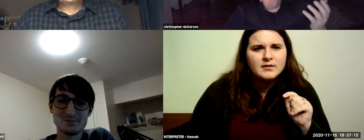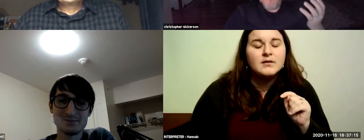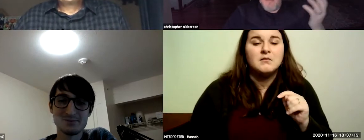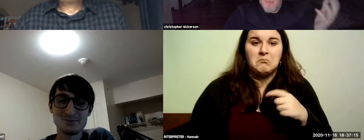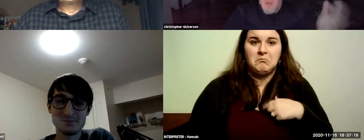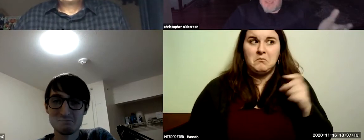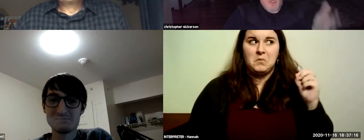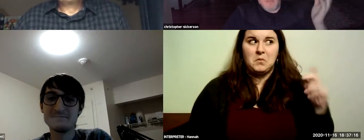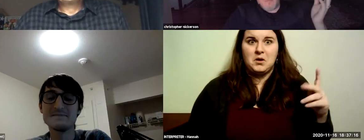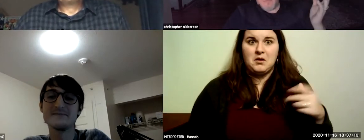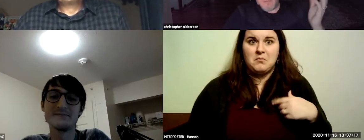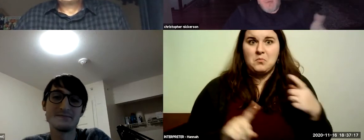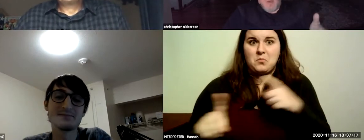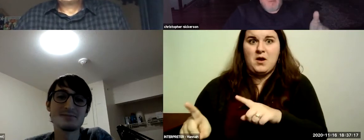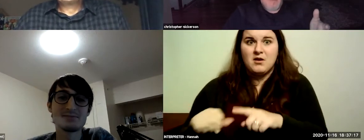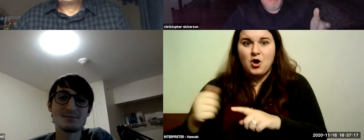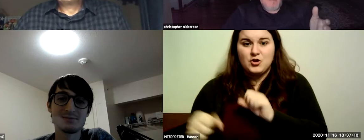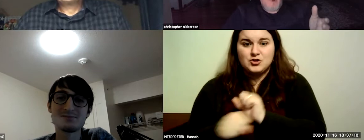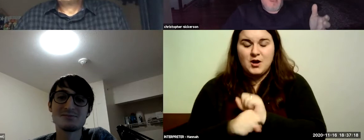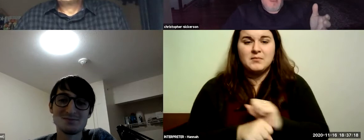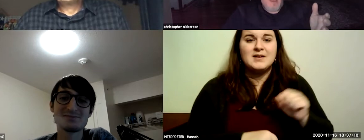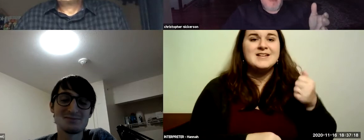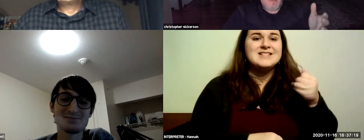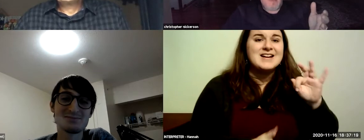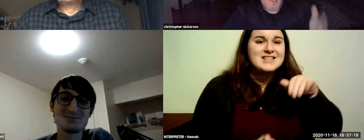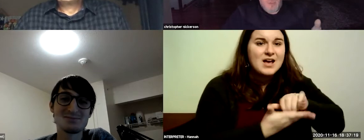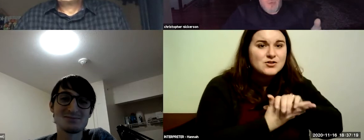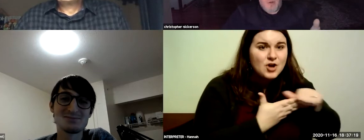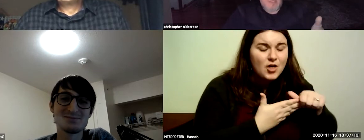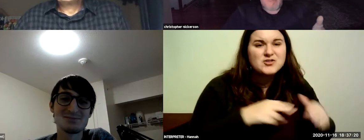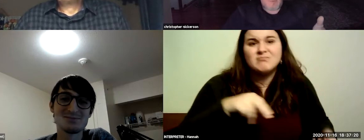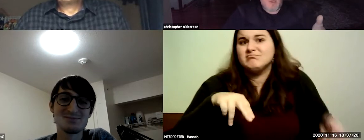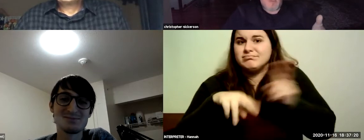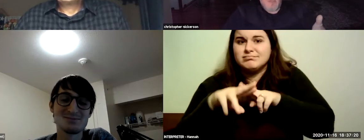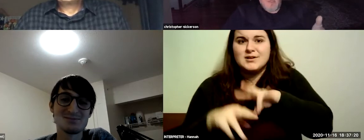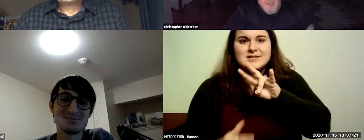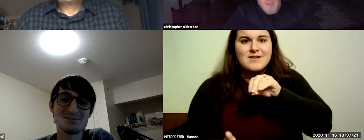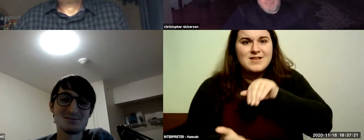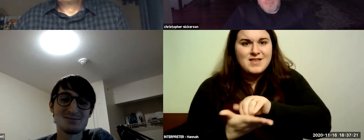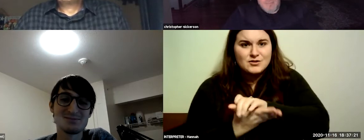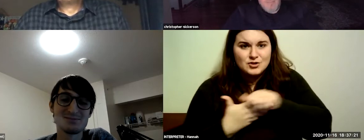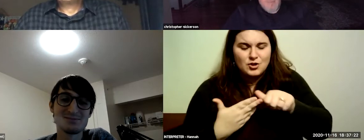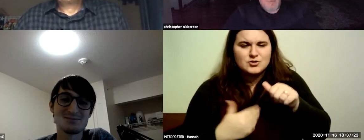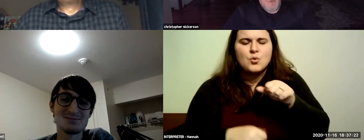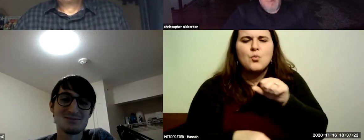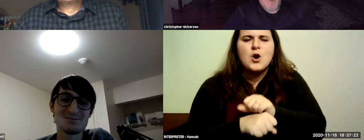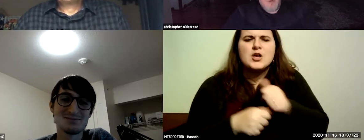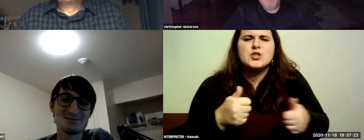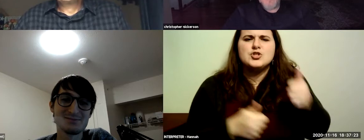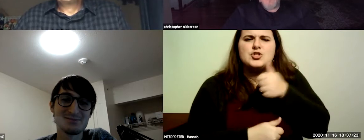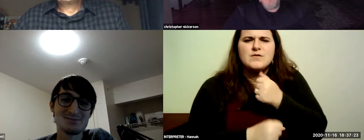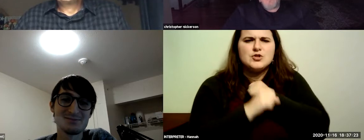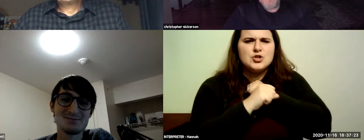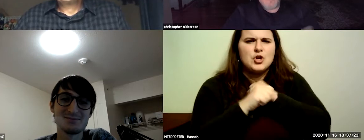I went from 19 grand to 70 grand working as the chief security architect for Sprint. So, you